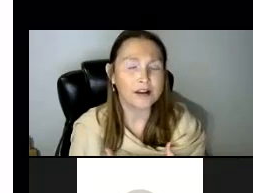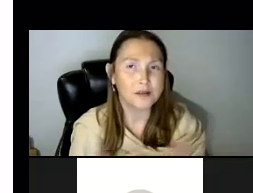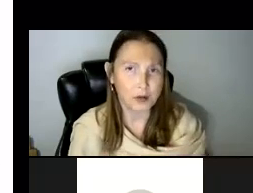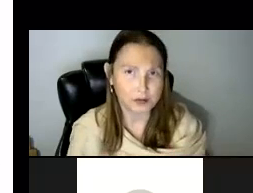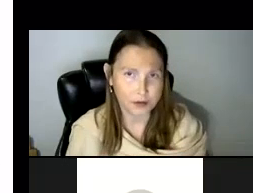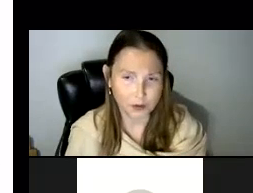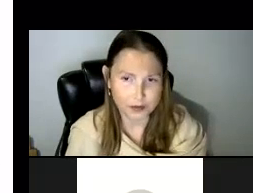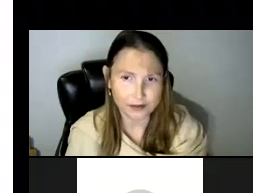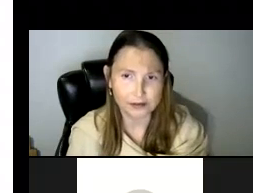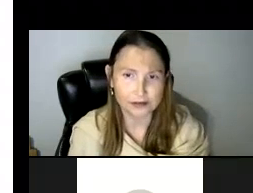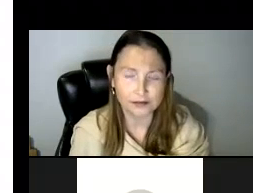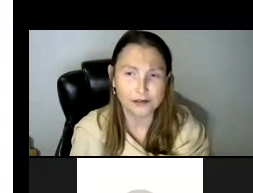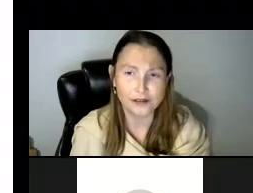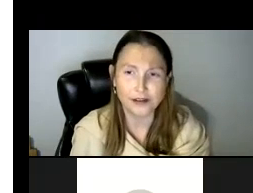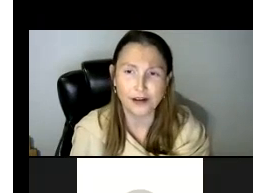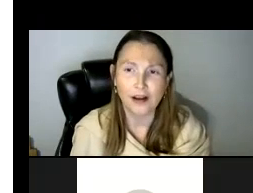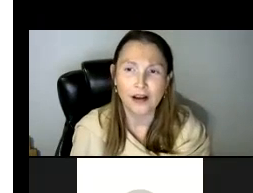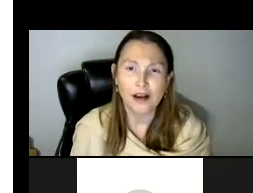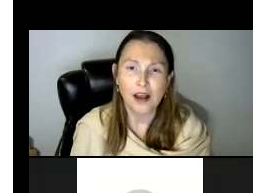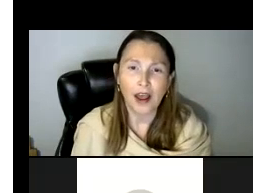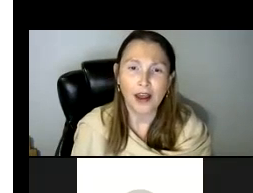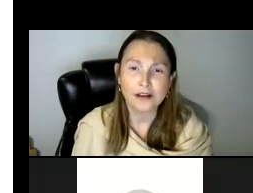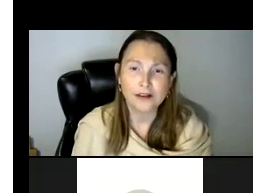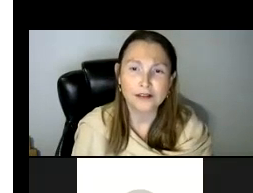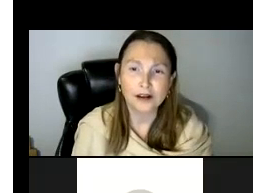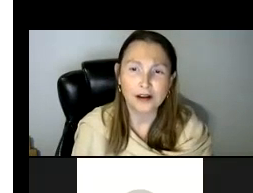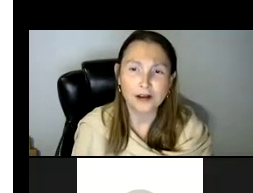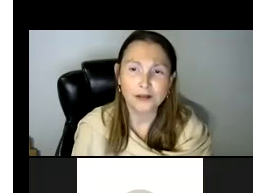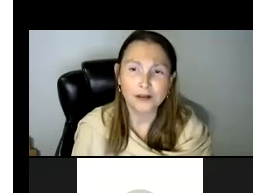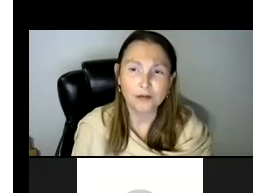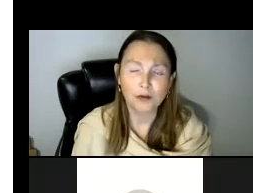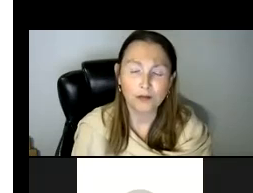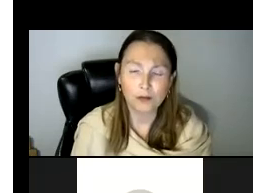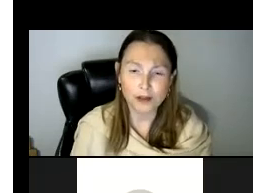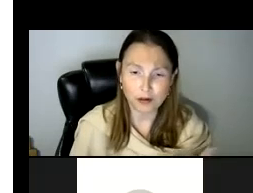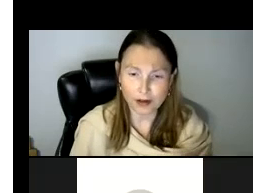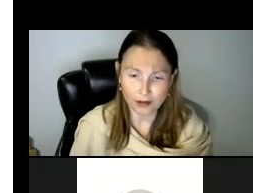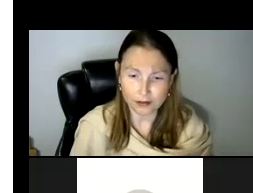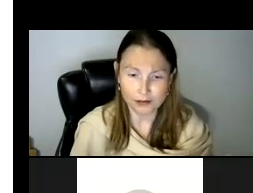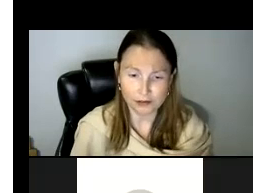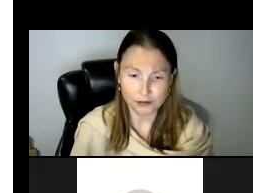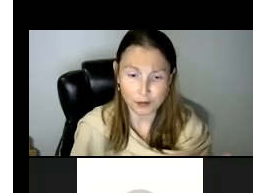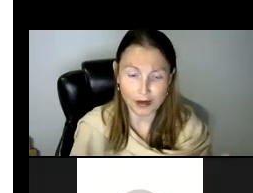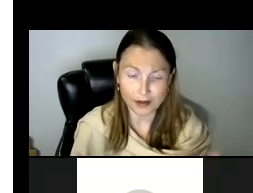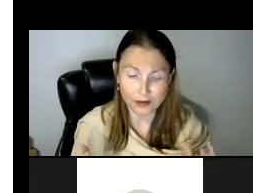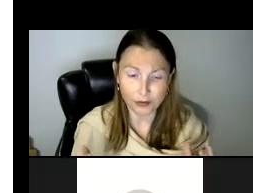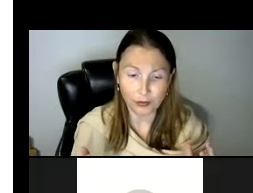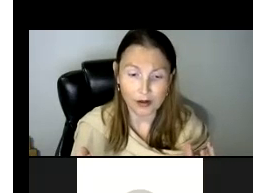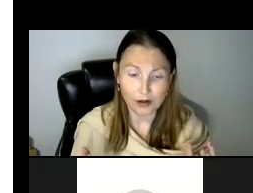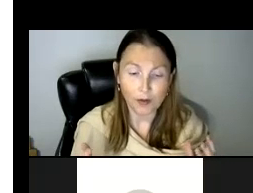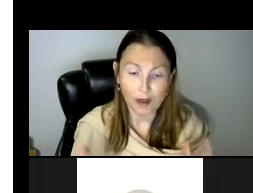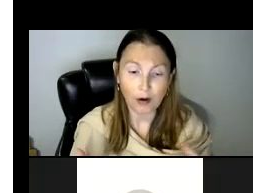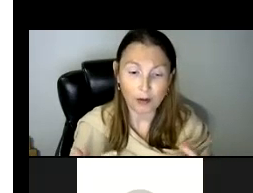are exposed to COVID-19. And it's really training your body